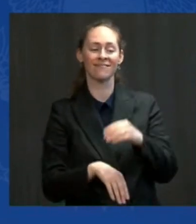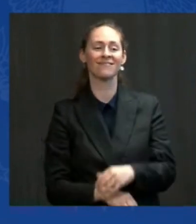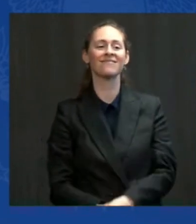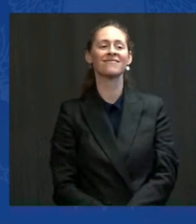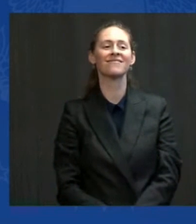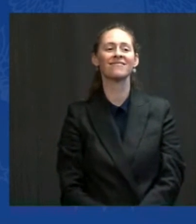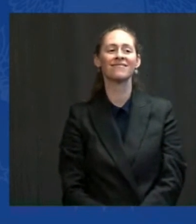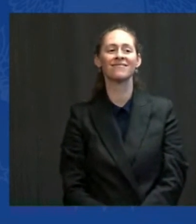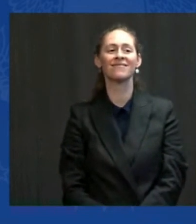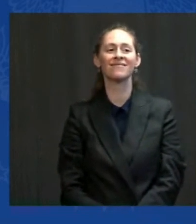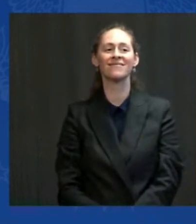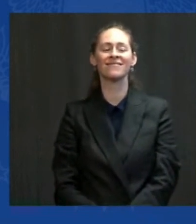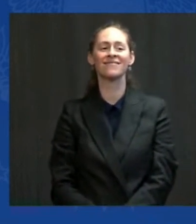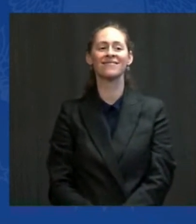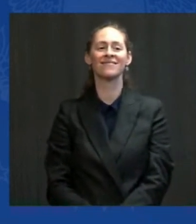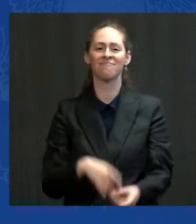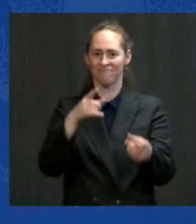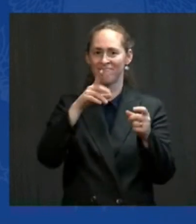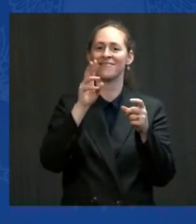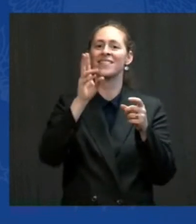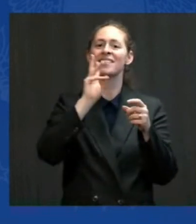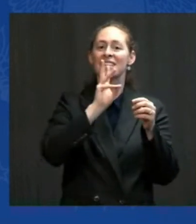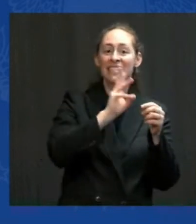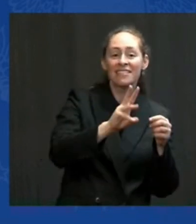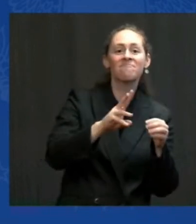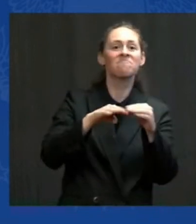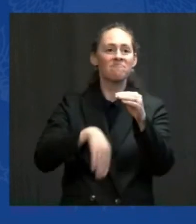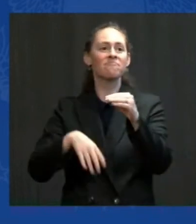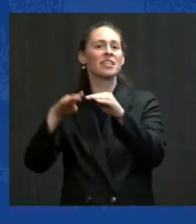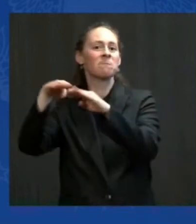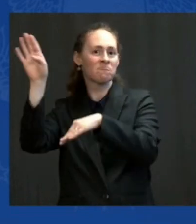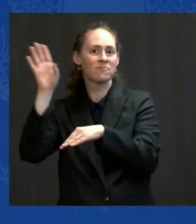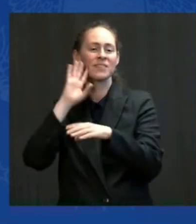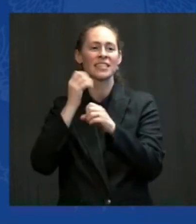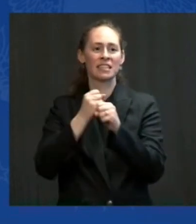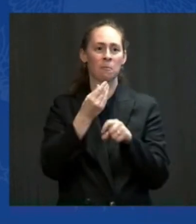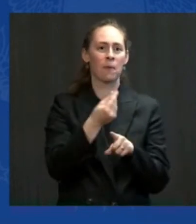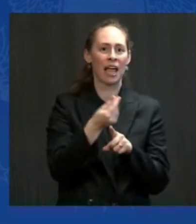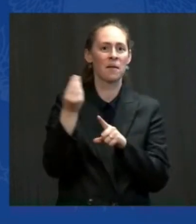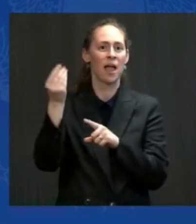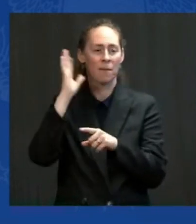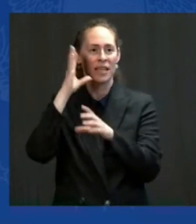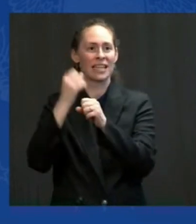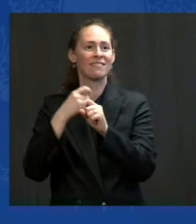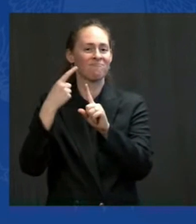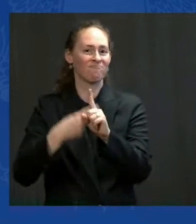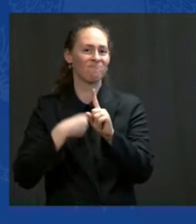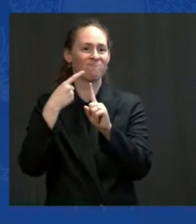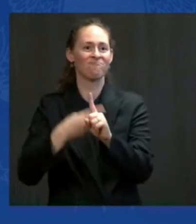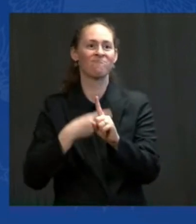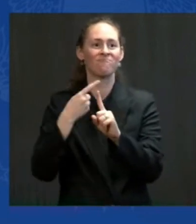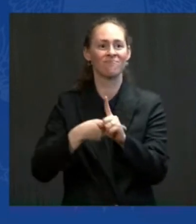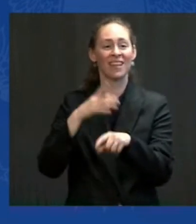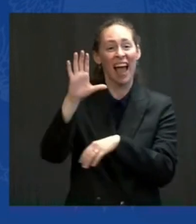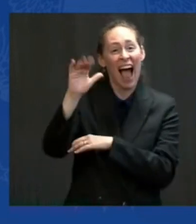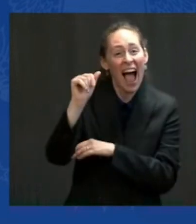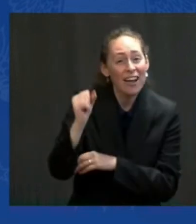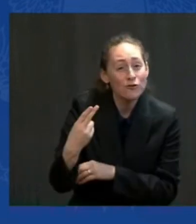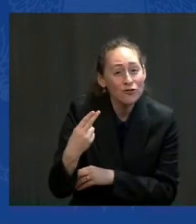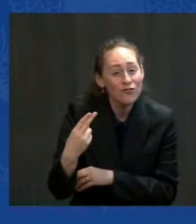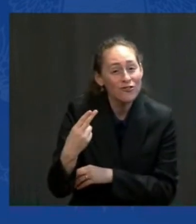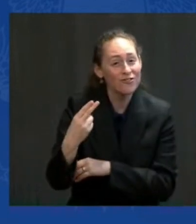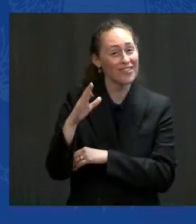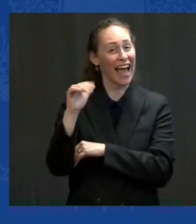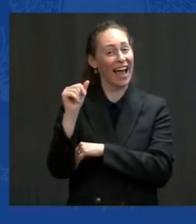$3,000. It's not as a credit against your taxes, but as a direct payment. You'll get cash. Cash. That's what we'll